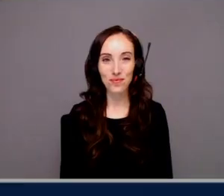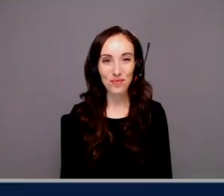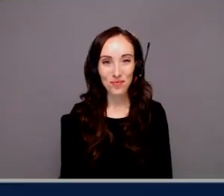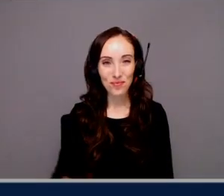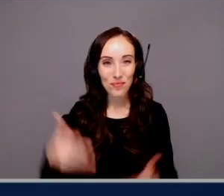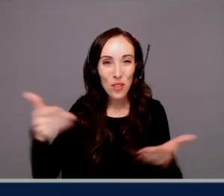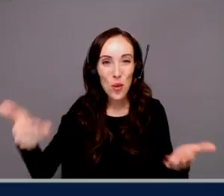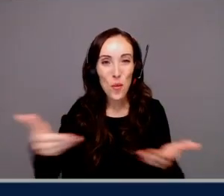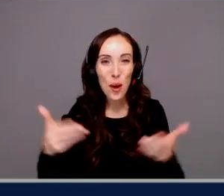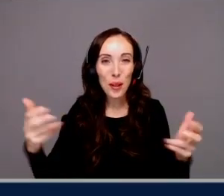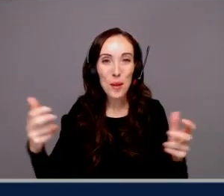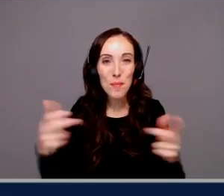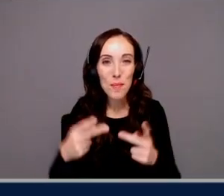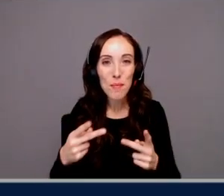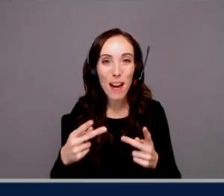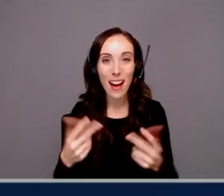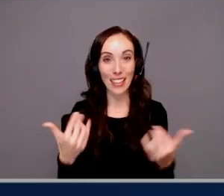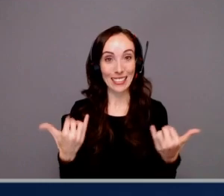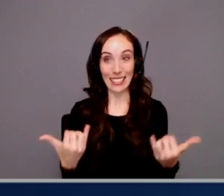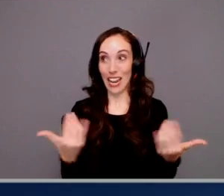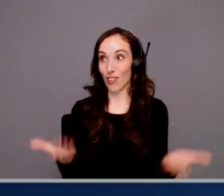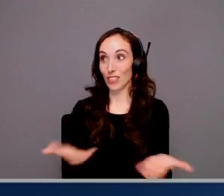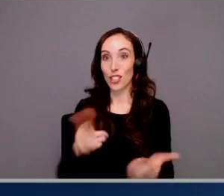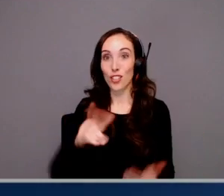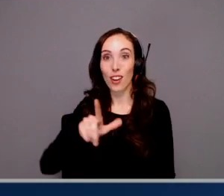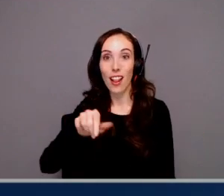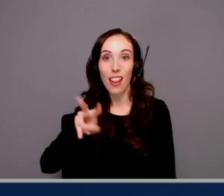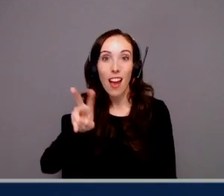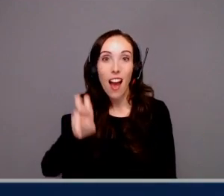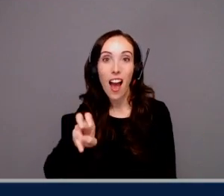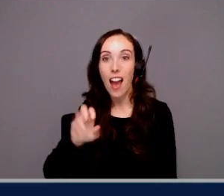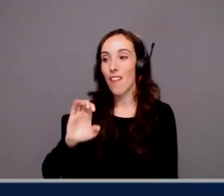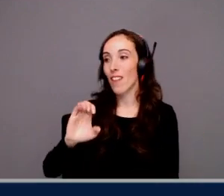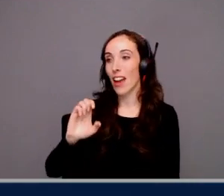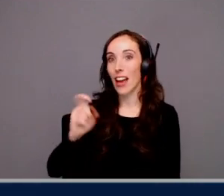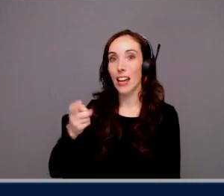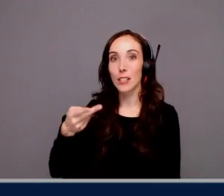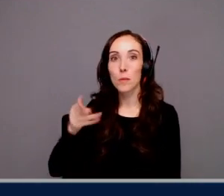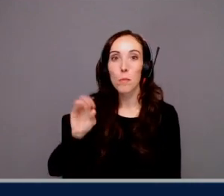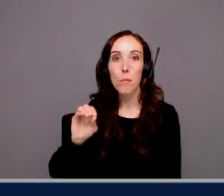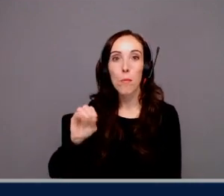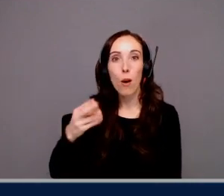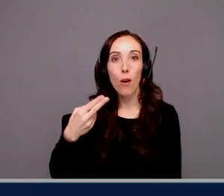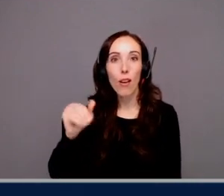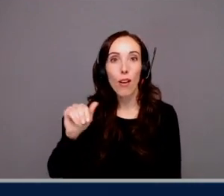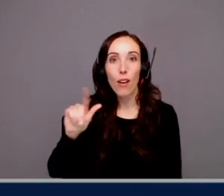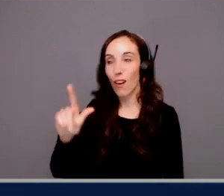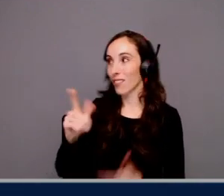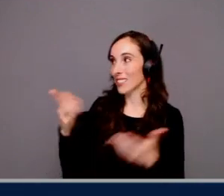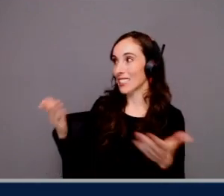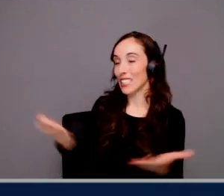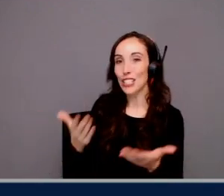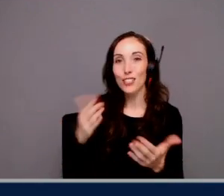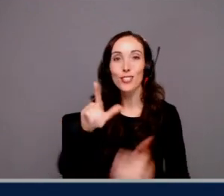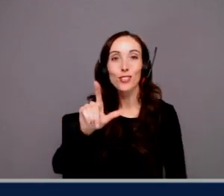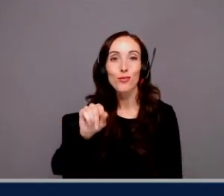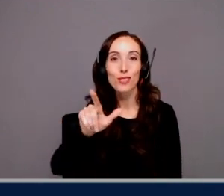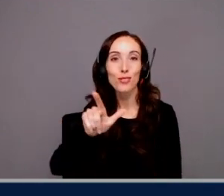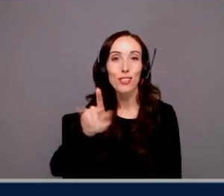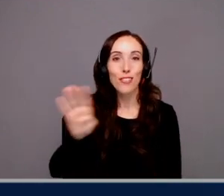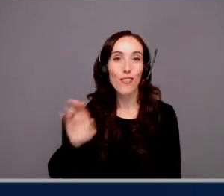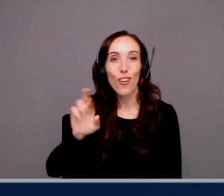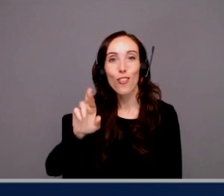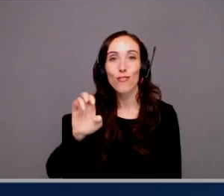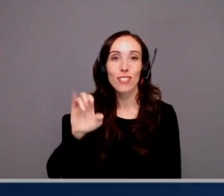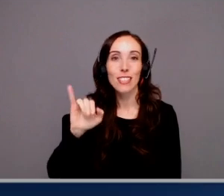Welcome back. You're here with us live in the expo floor at AWS reInvent 2024. Thank you for joining us. My name is Fiona McCann. I